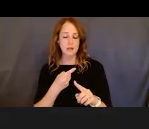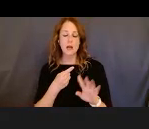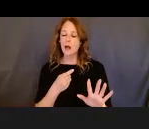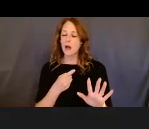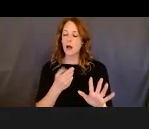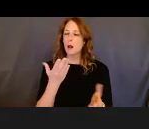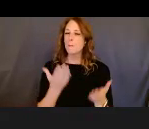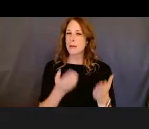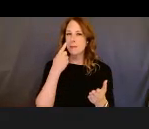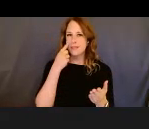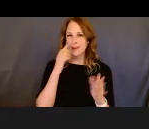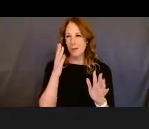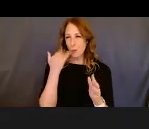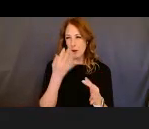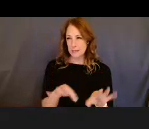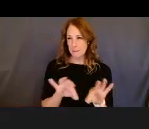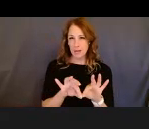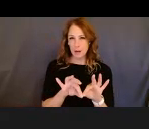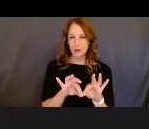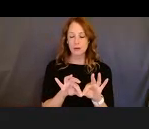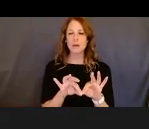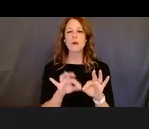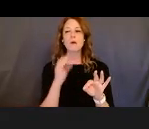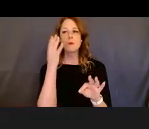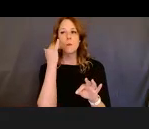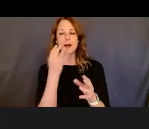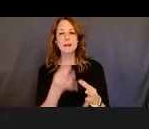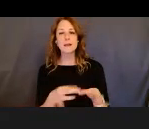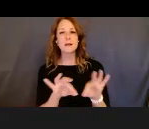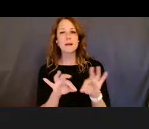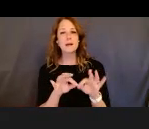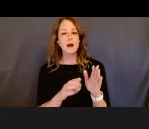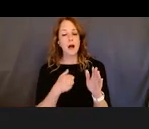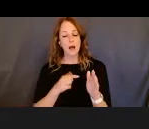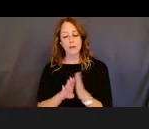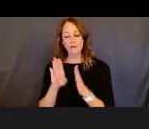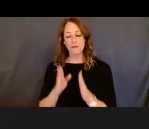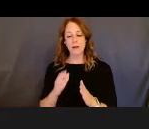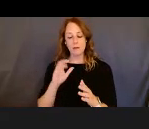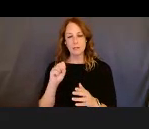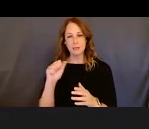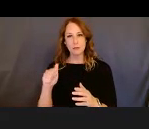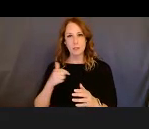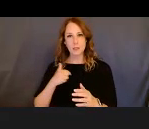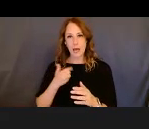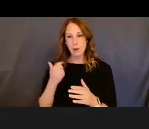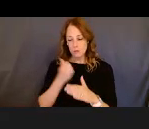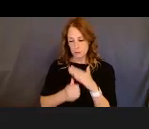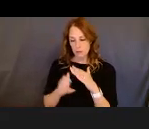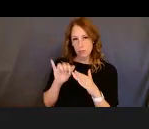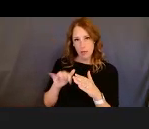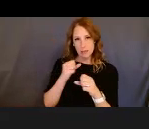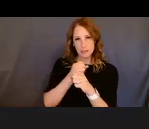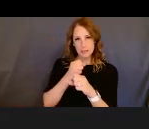saying, why does that even matter, right? And that is because as a thriver of sexual assault, I fell into those statistics.